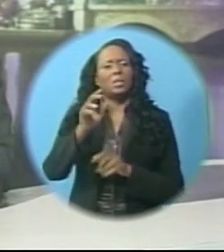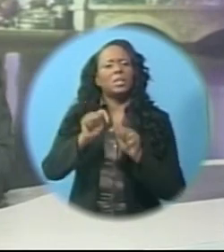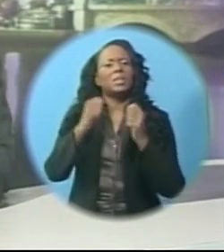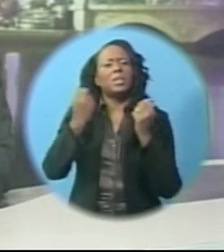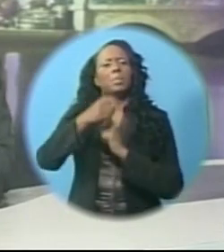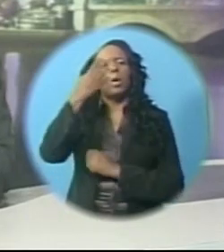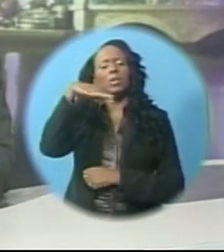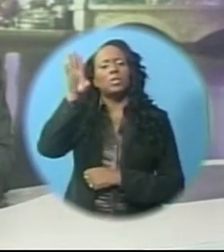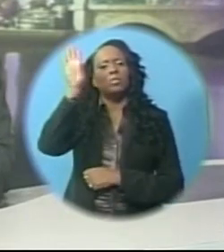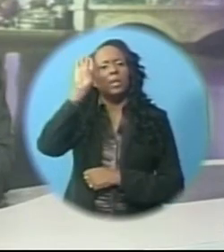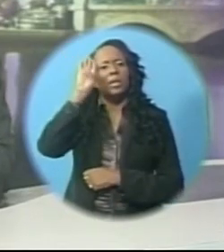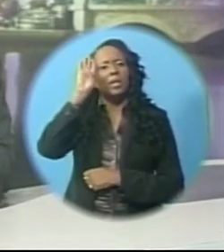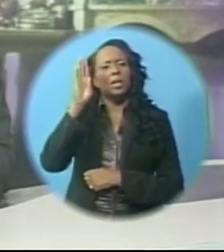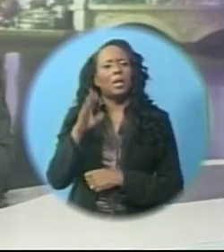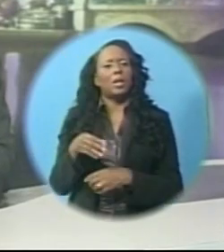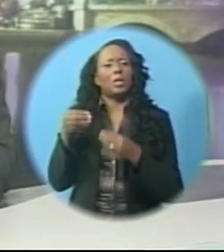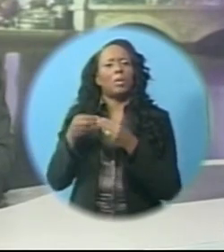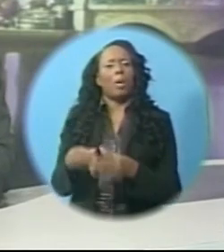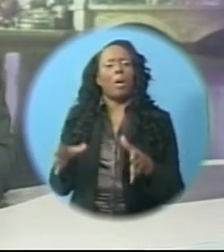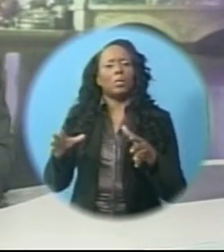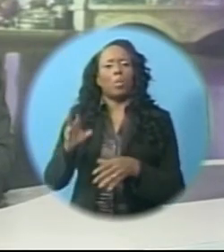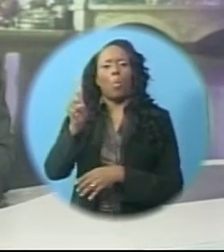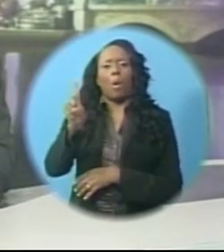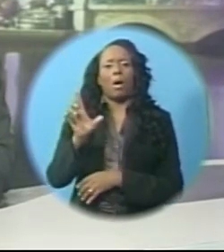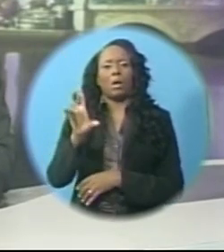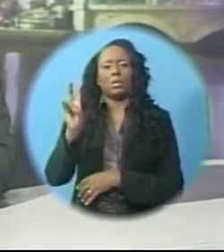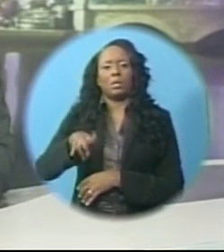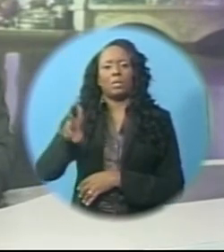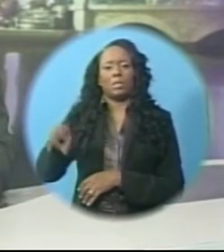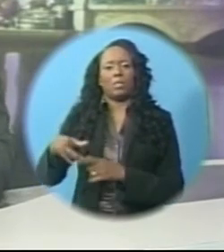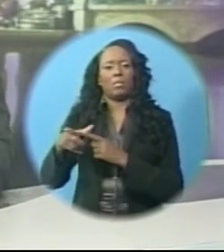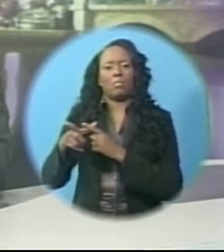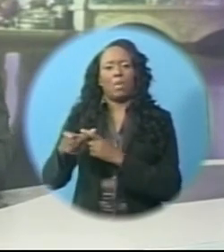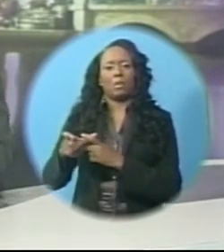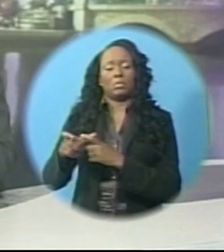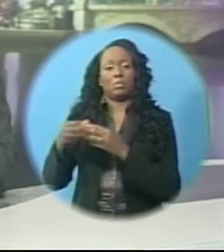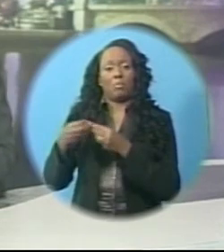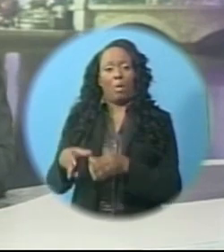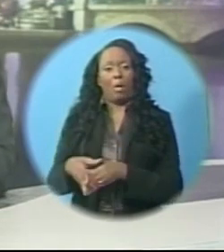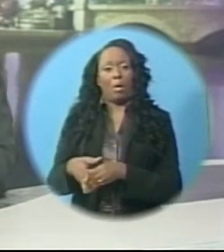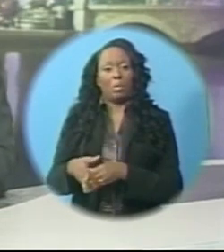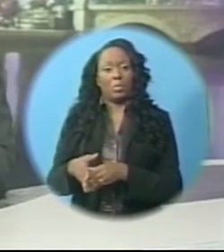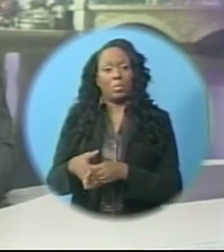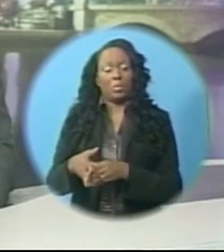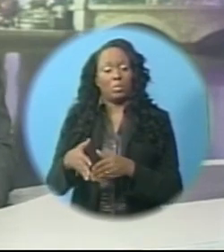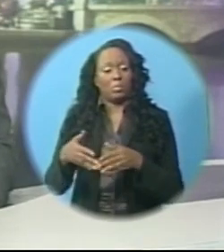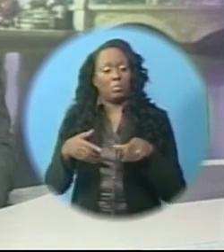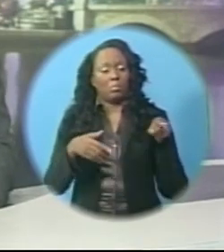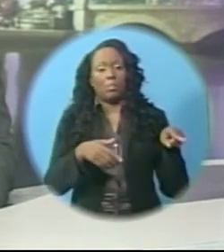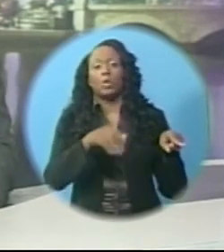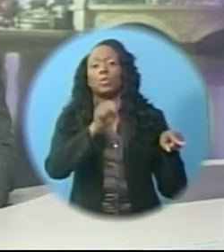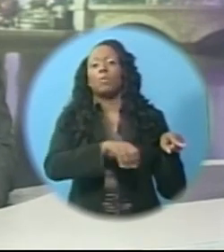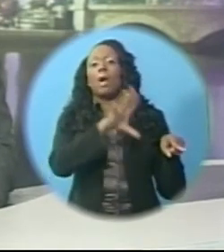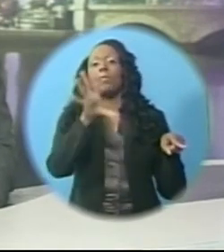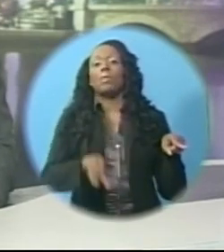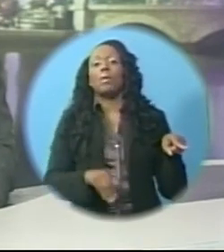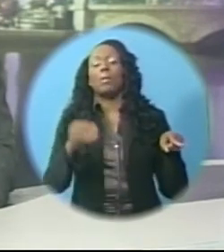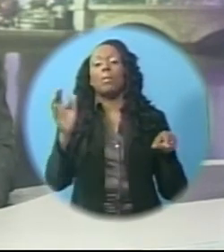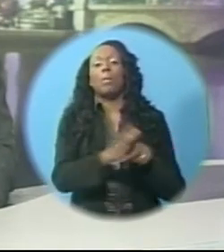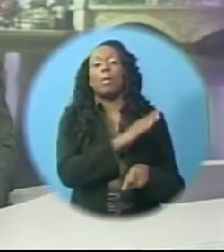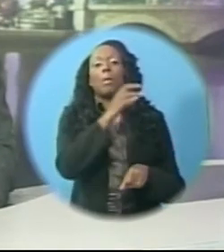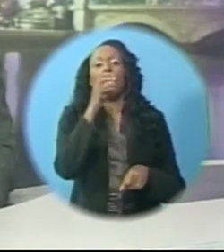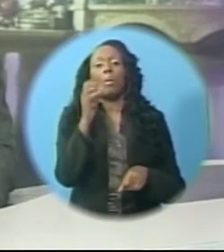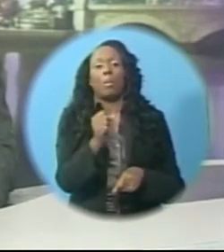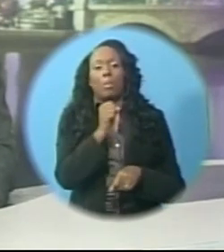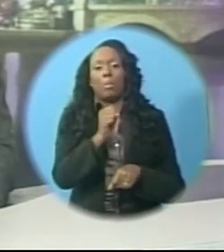a 177-run defeat to South Africa. This was in the first test at Perth today, with Kagiso Rabada taking 5 for